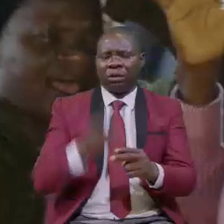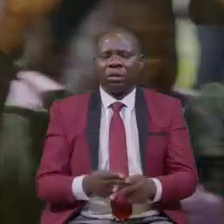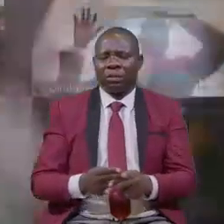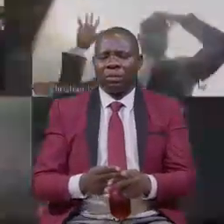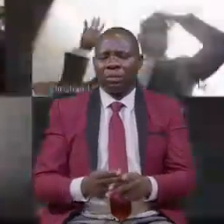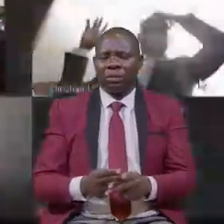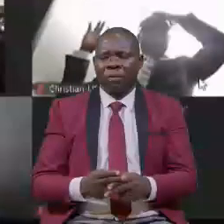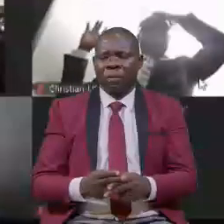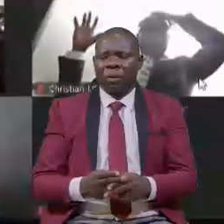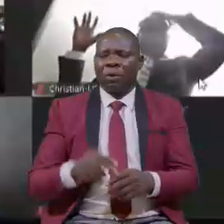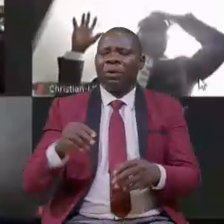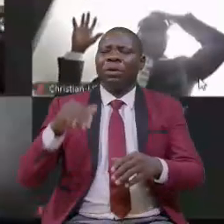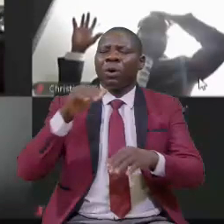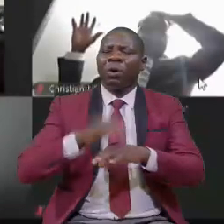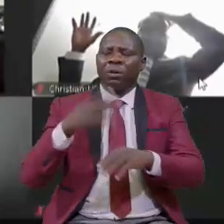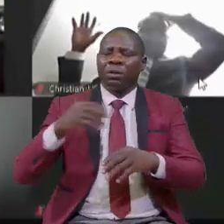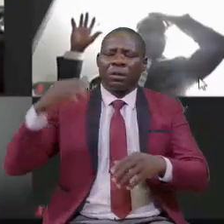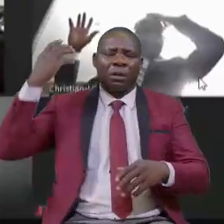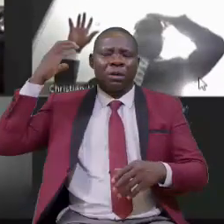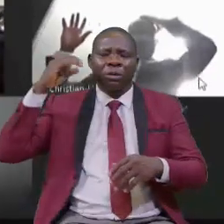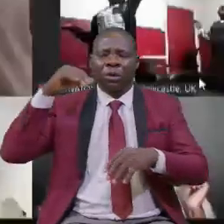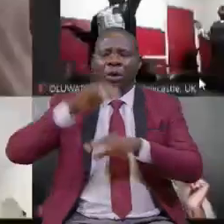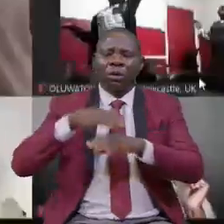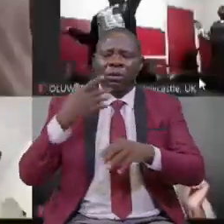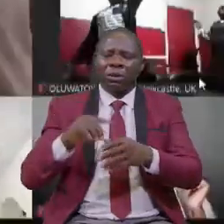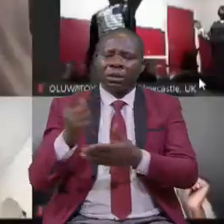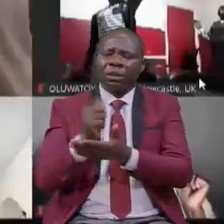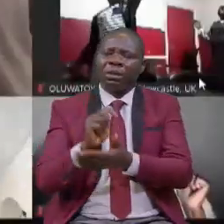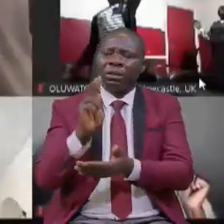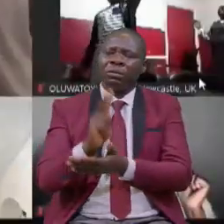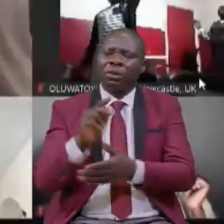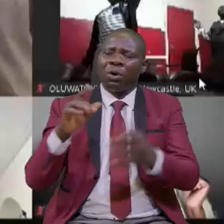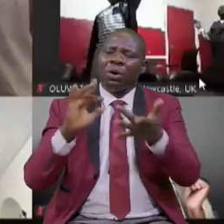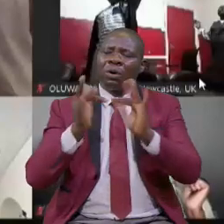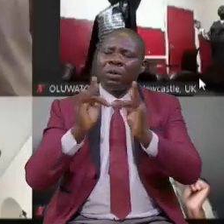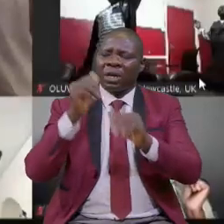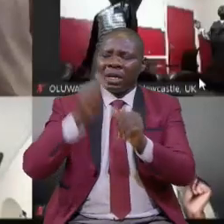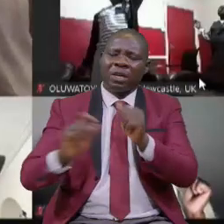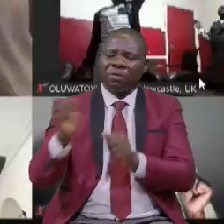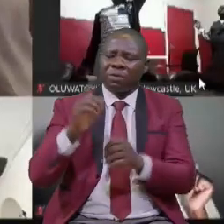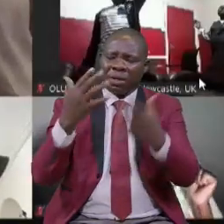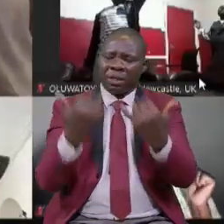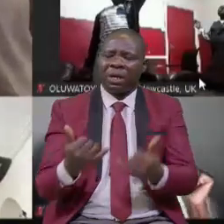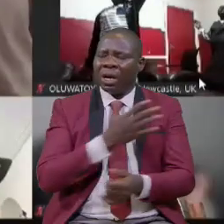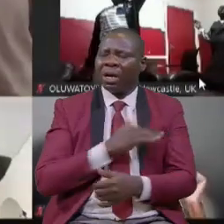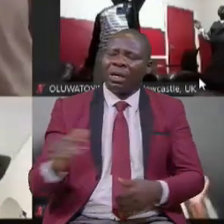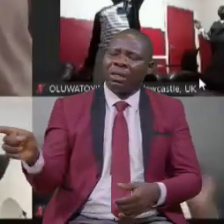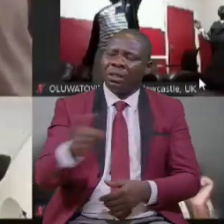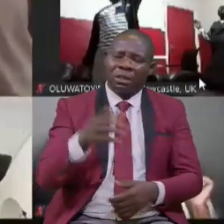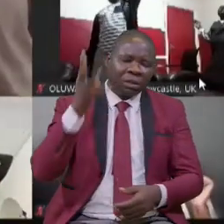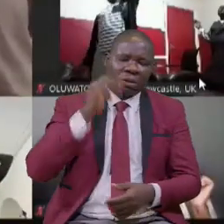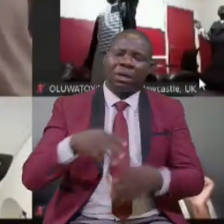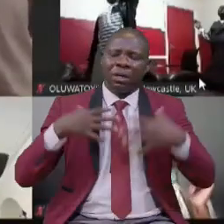the radio, over the television, online, everywhere now, and they were healed, everyone.